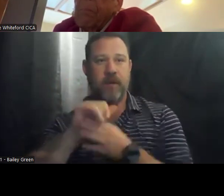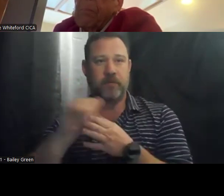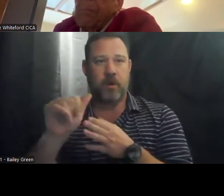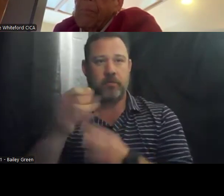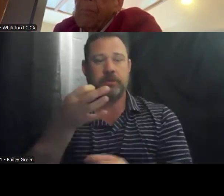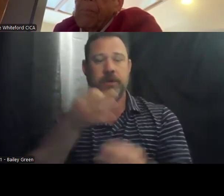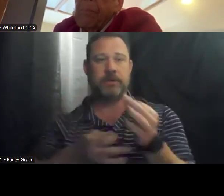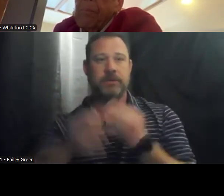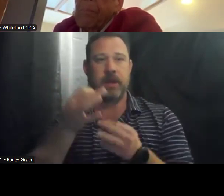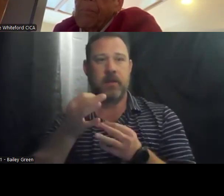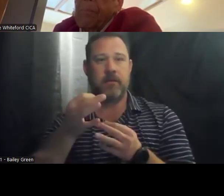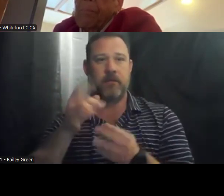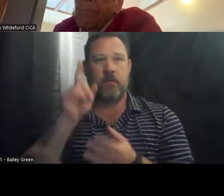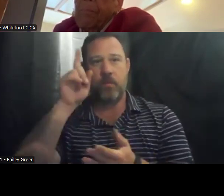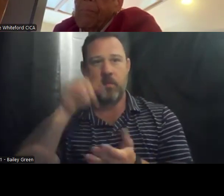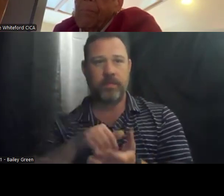instead of